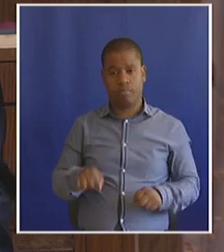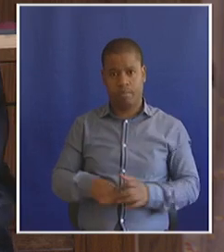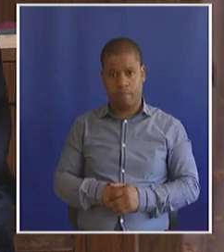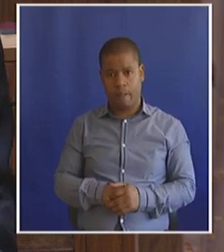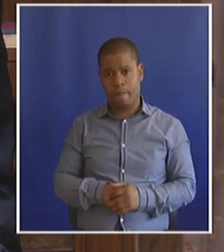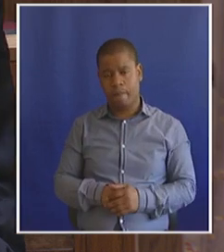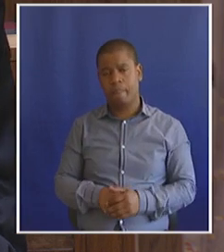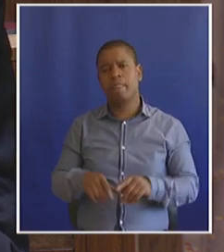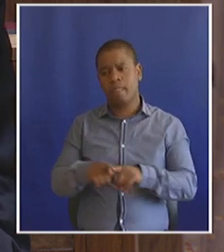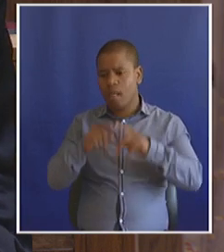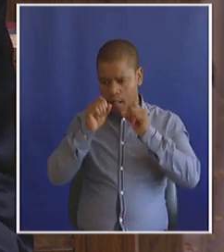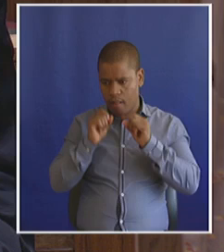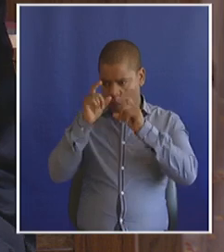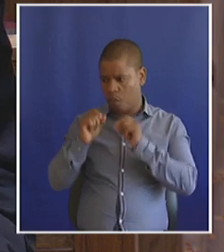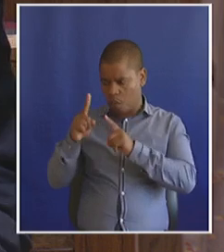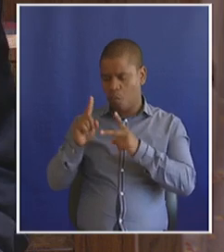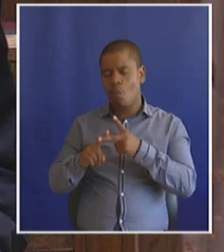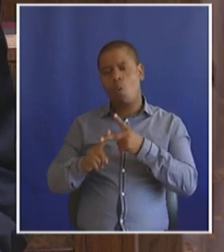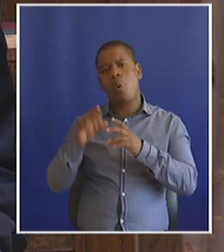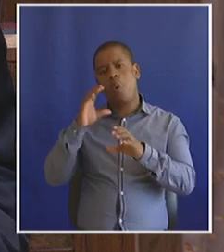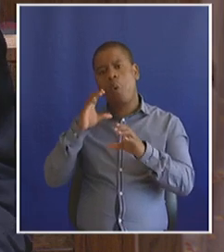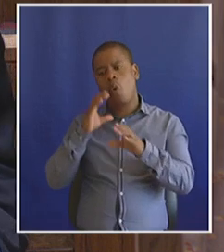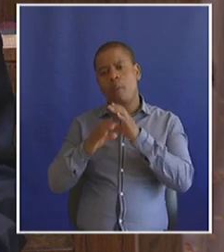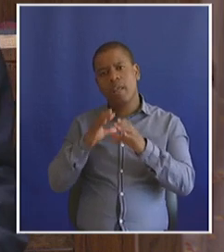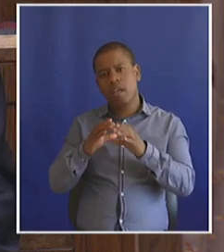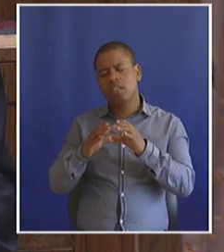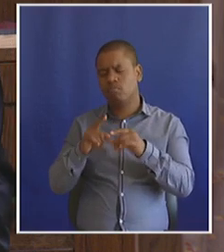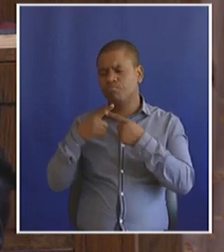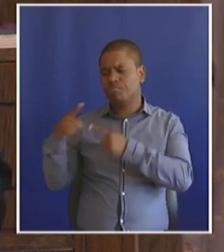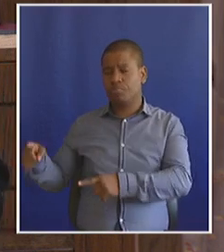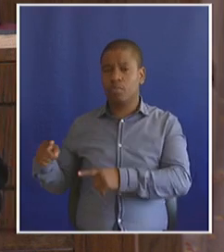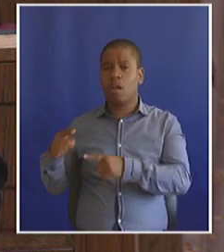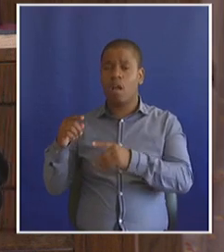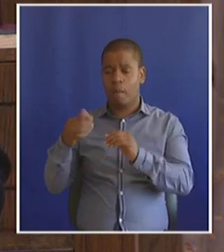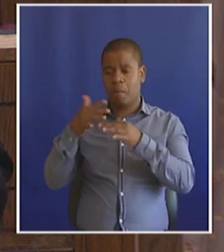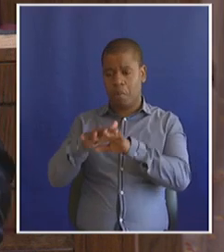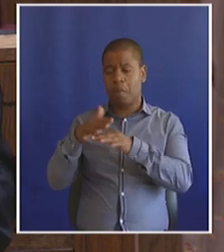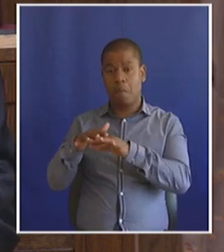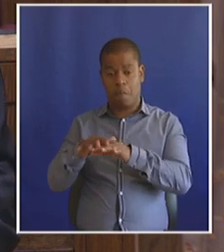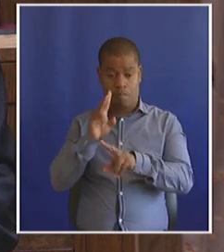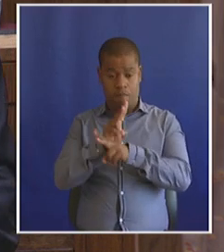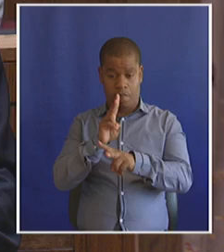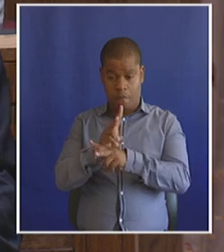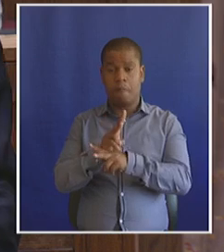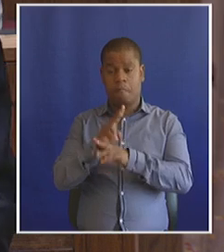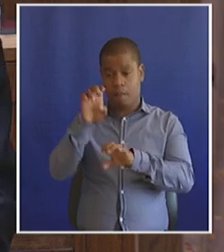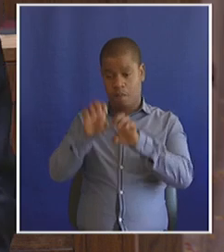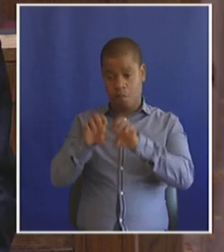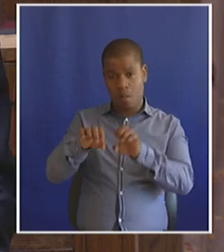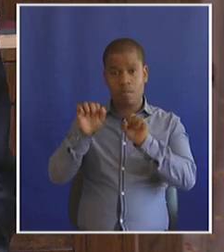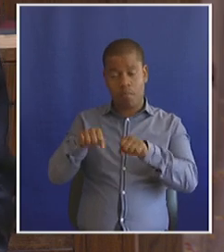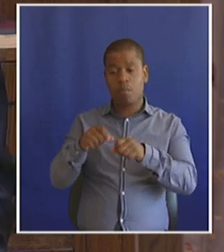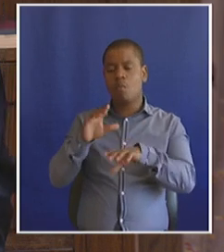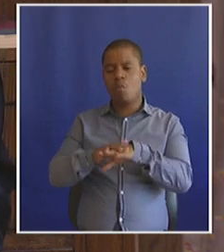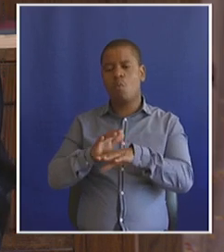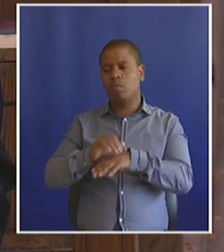includes awareness raising, communication of decisions to the lowest levels, implementation, monitoring and evaluation, engagement and motivation